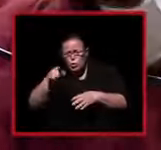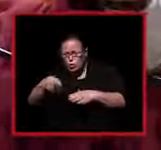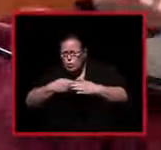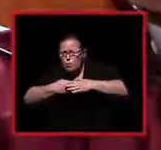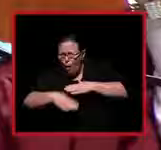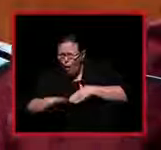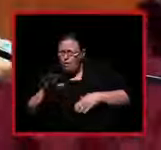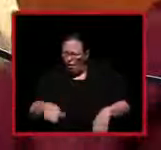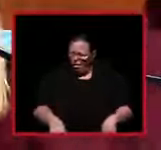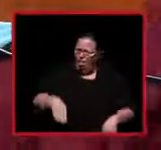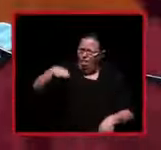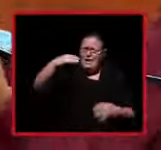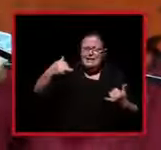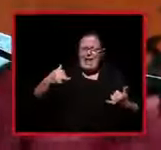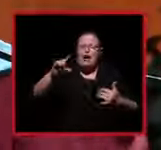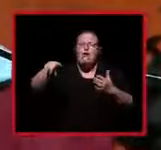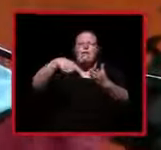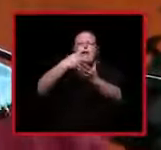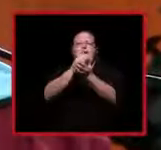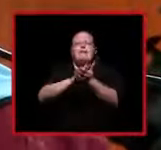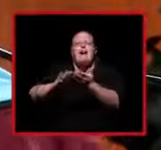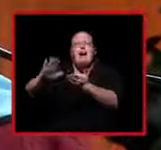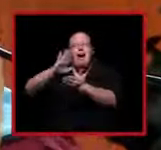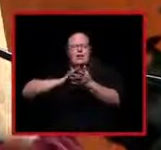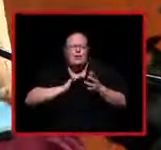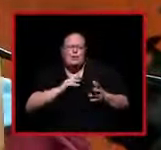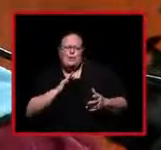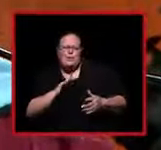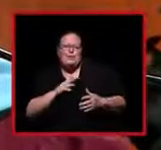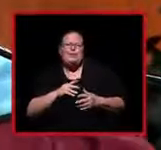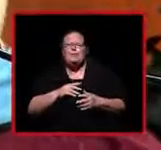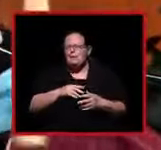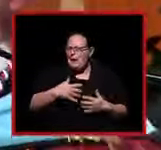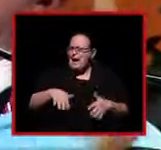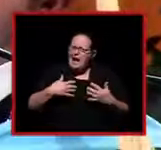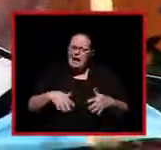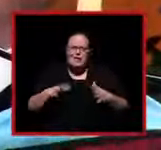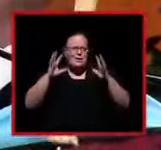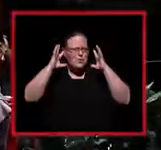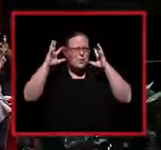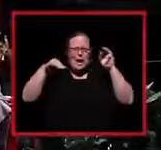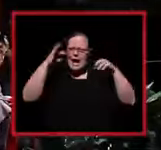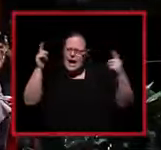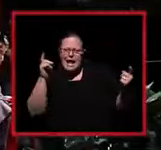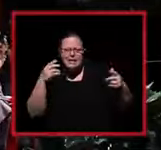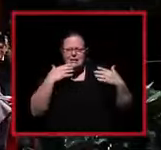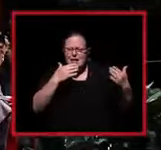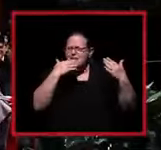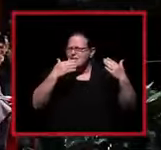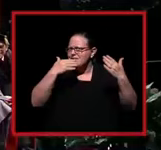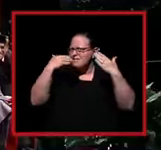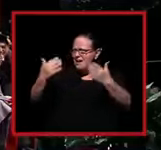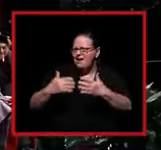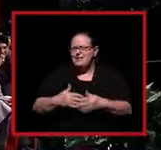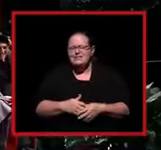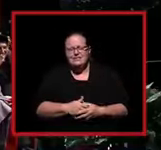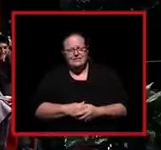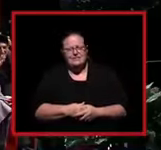know love until you have your own kids. That is true love. Thank you, parents and